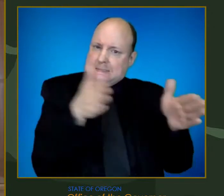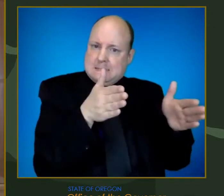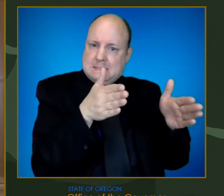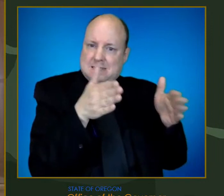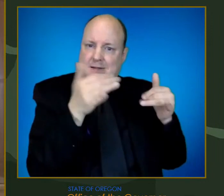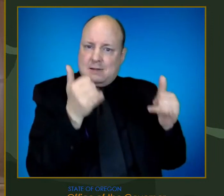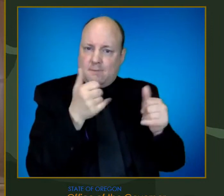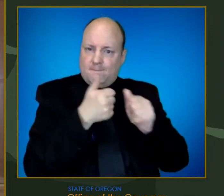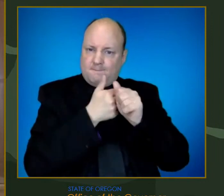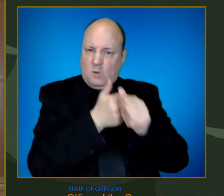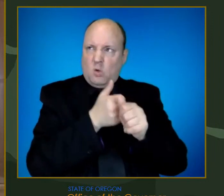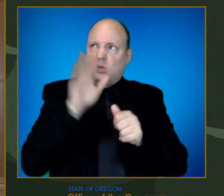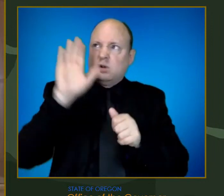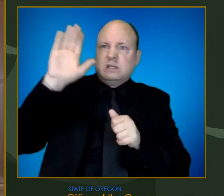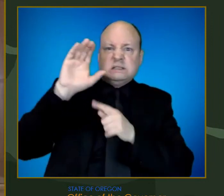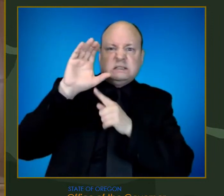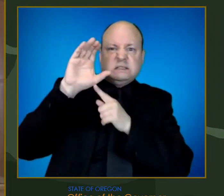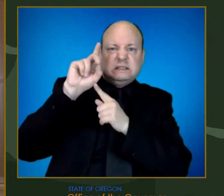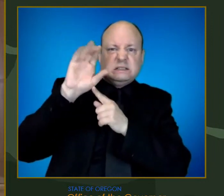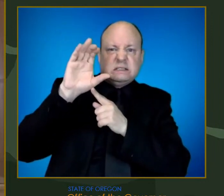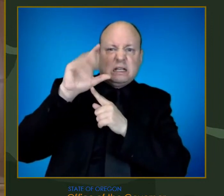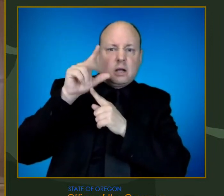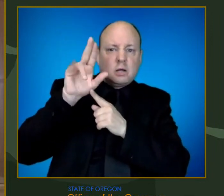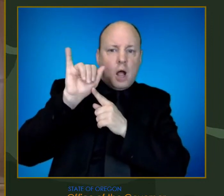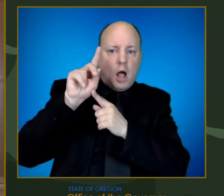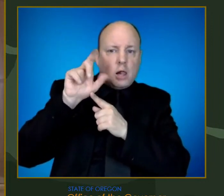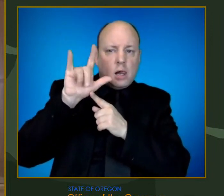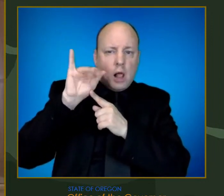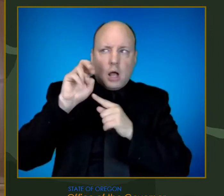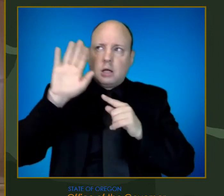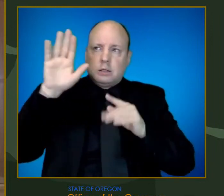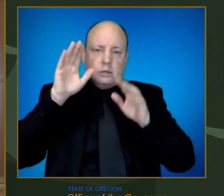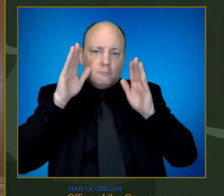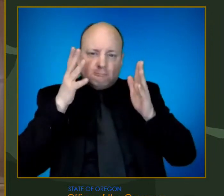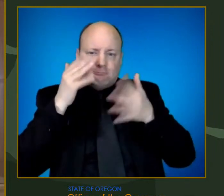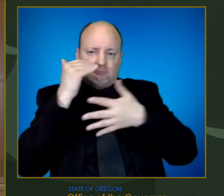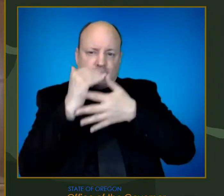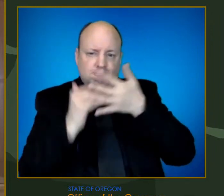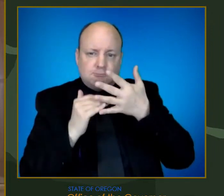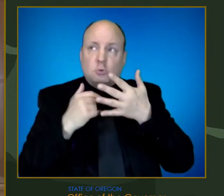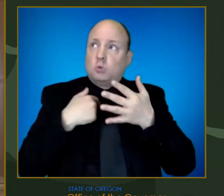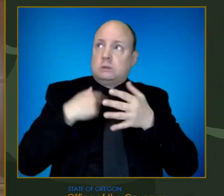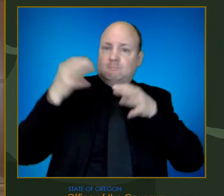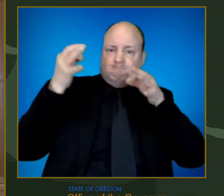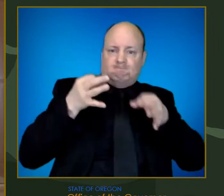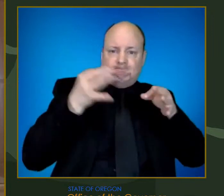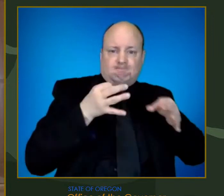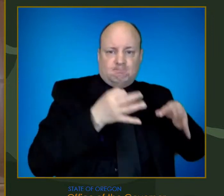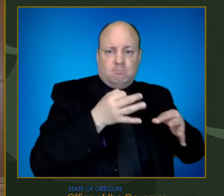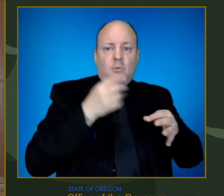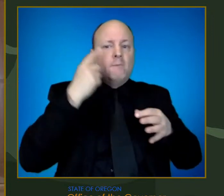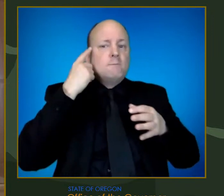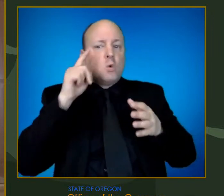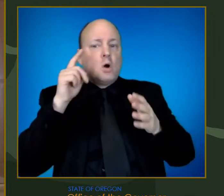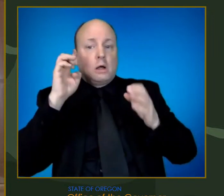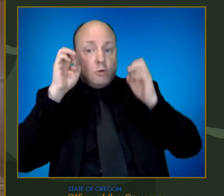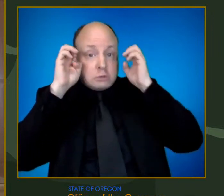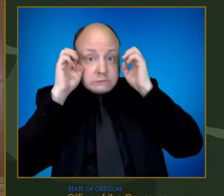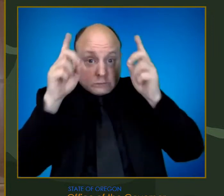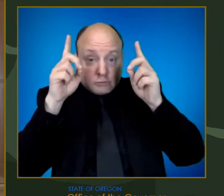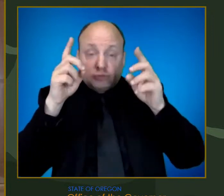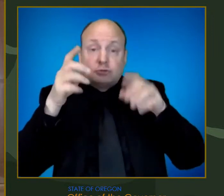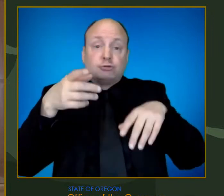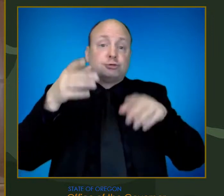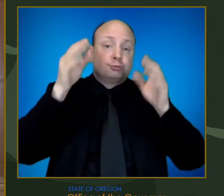As you are well aware, I made some decisions to vaccinate our educator workforce. I did